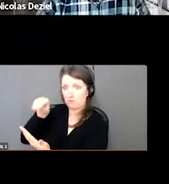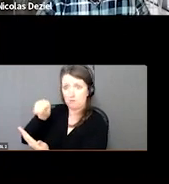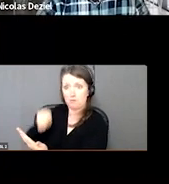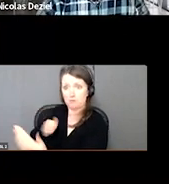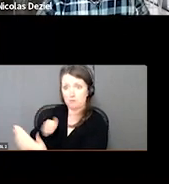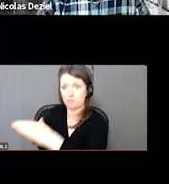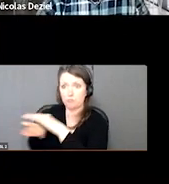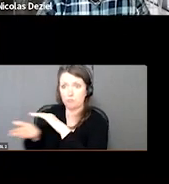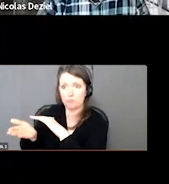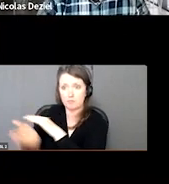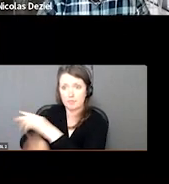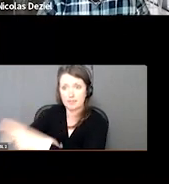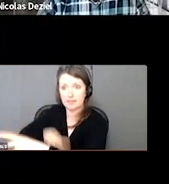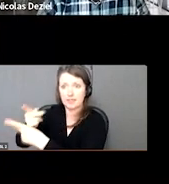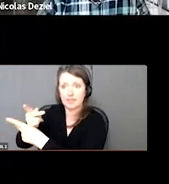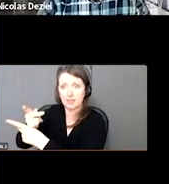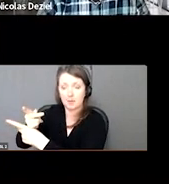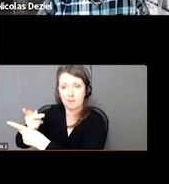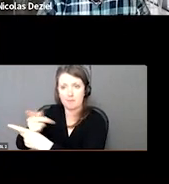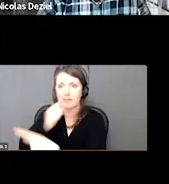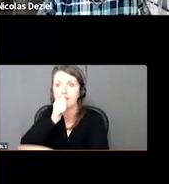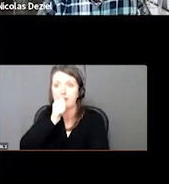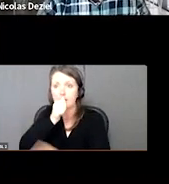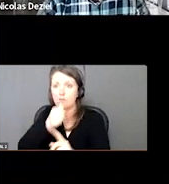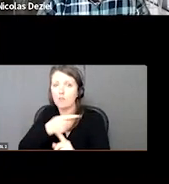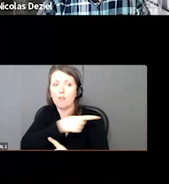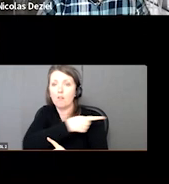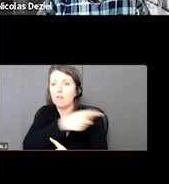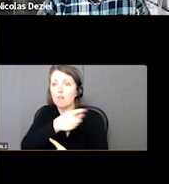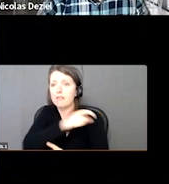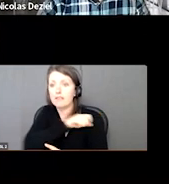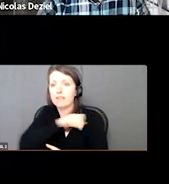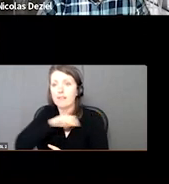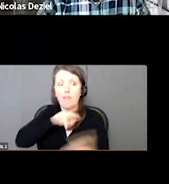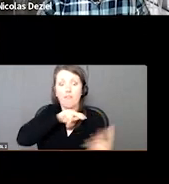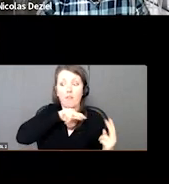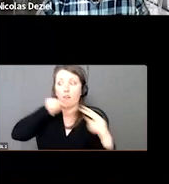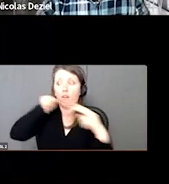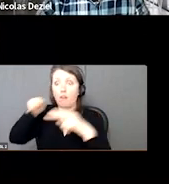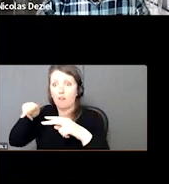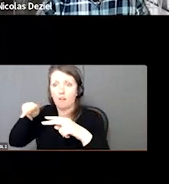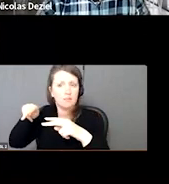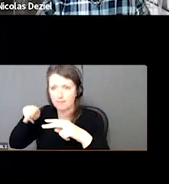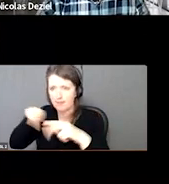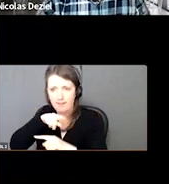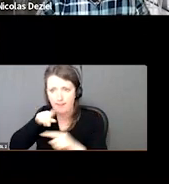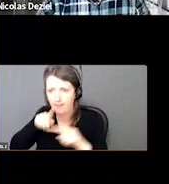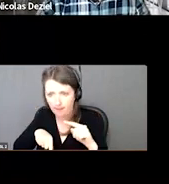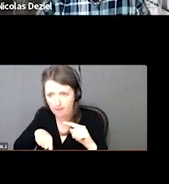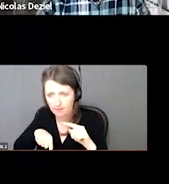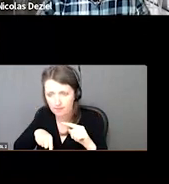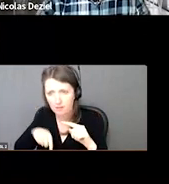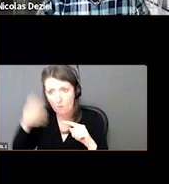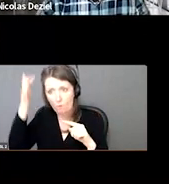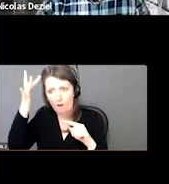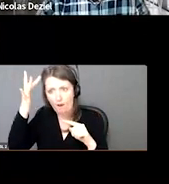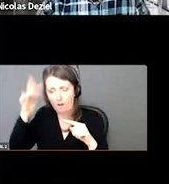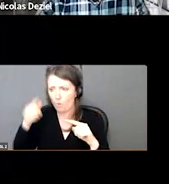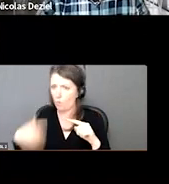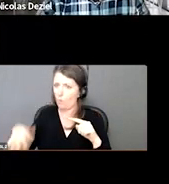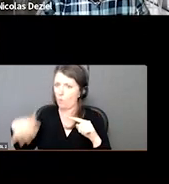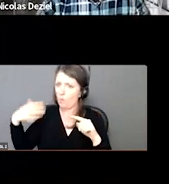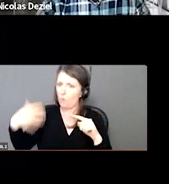whom you work. It's about preserving the secret, because the value of the innovation lies in its